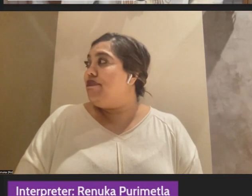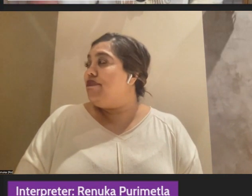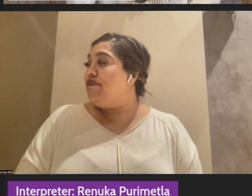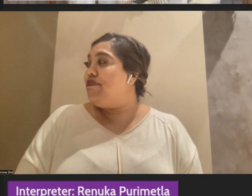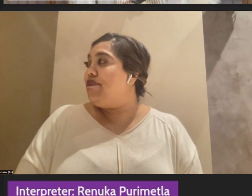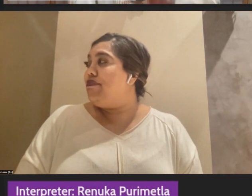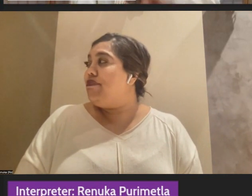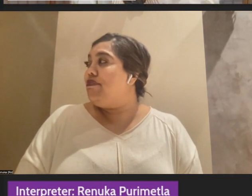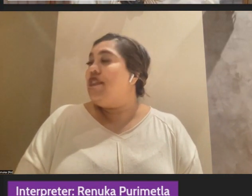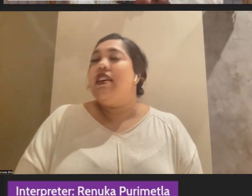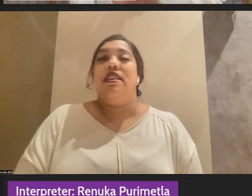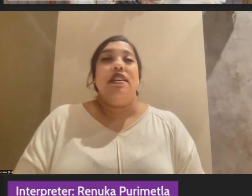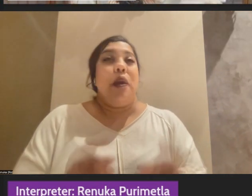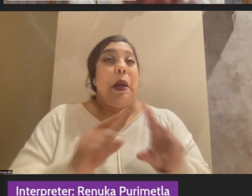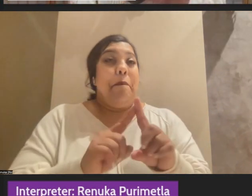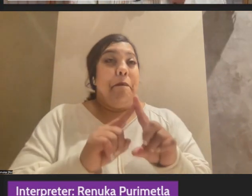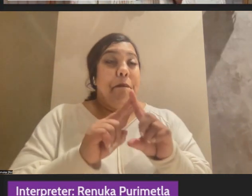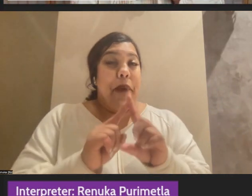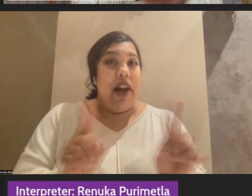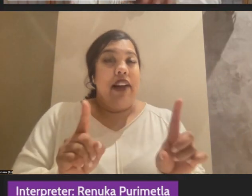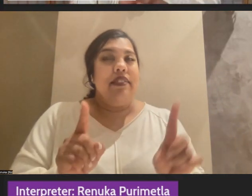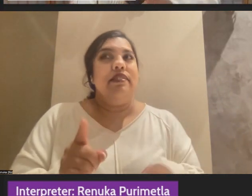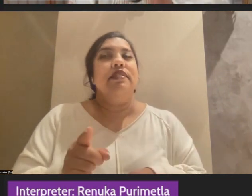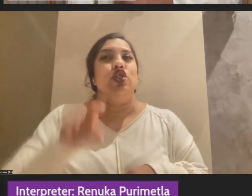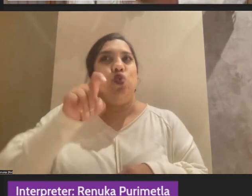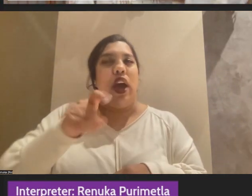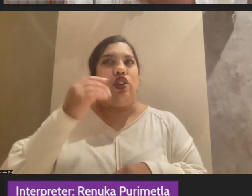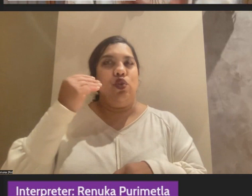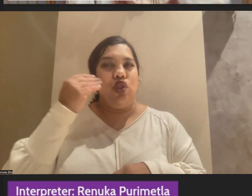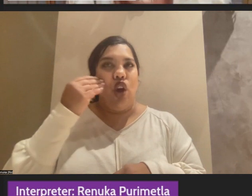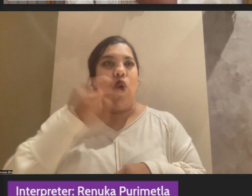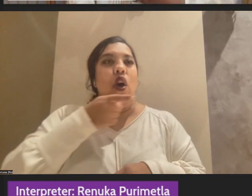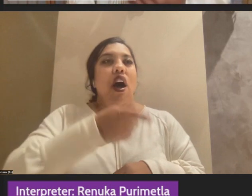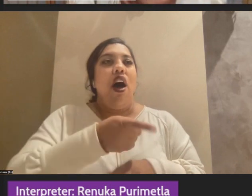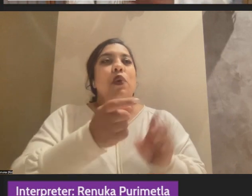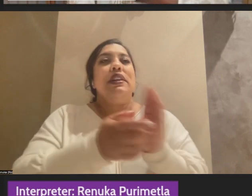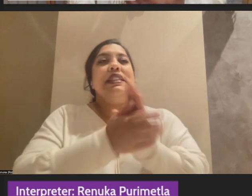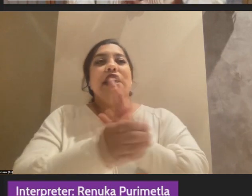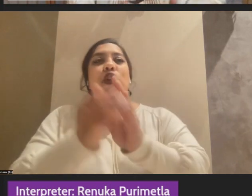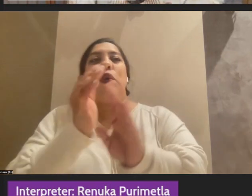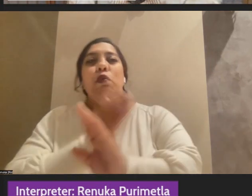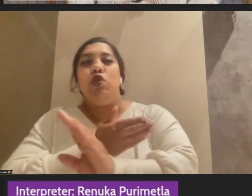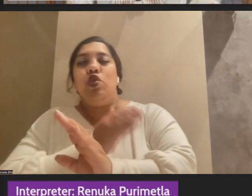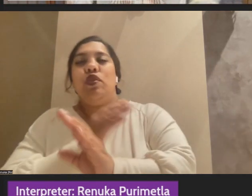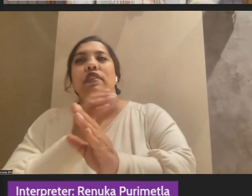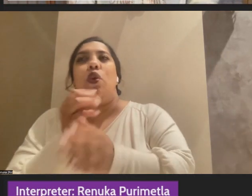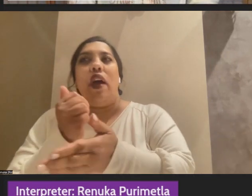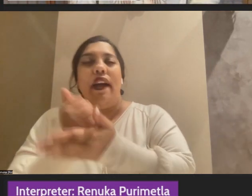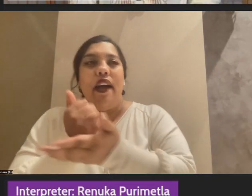was by nurturing where their natural inclinations, desires, and passions already were.